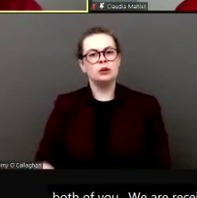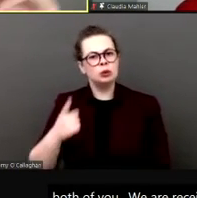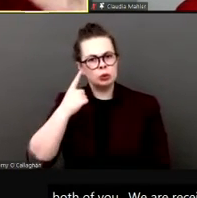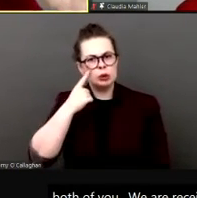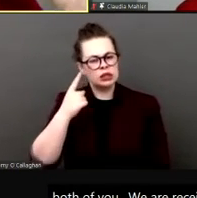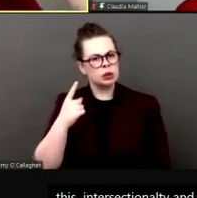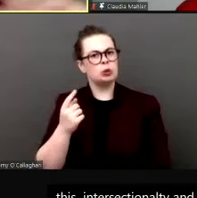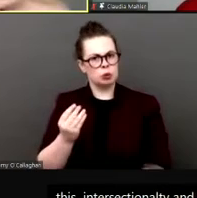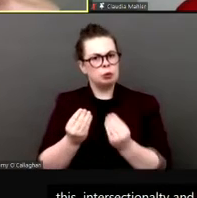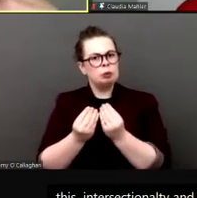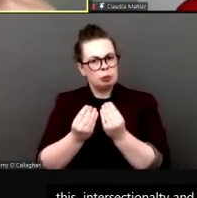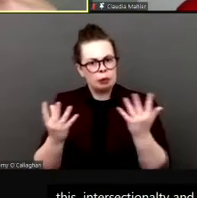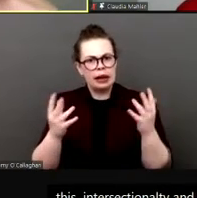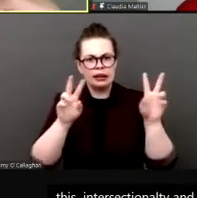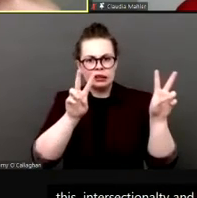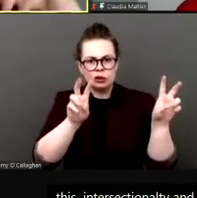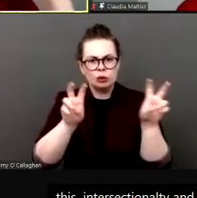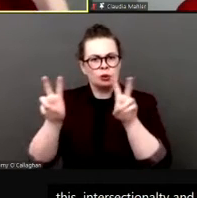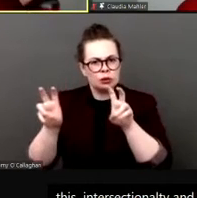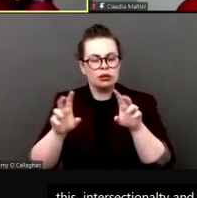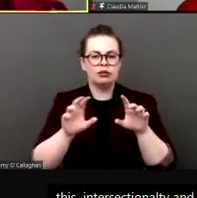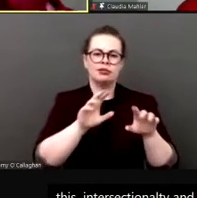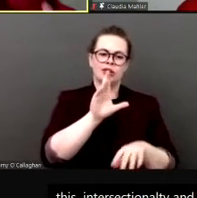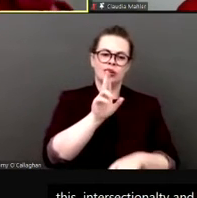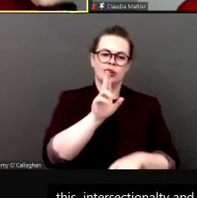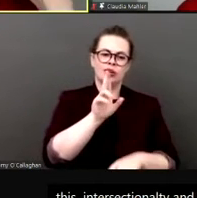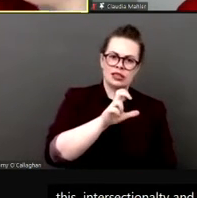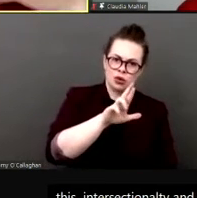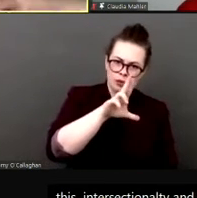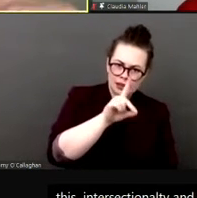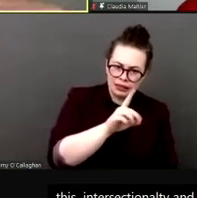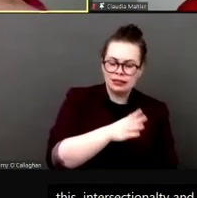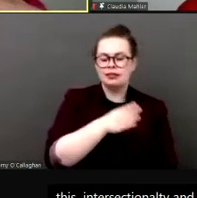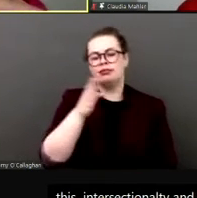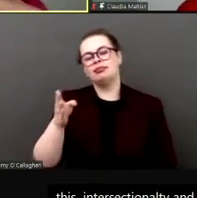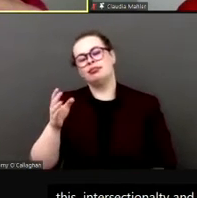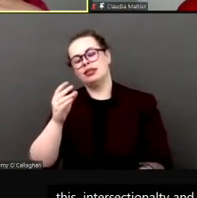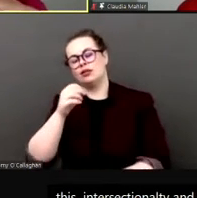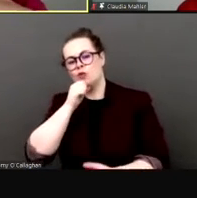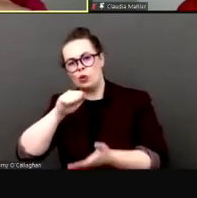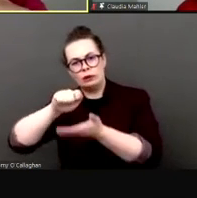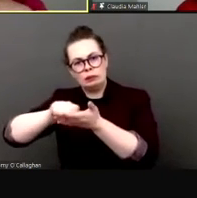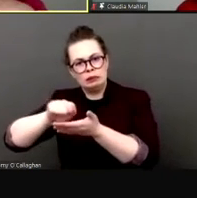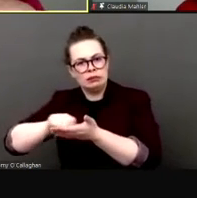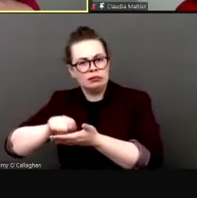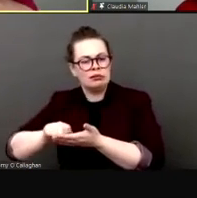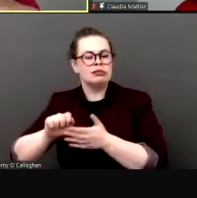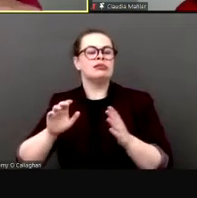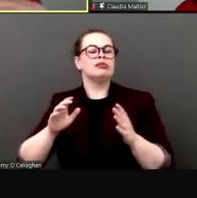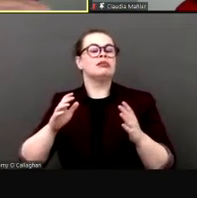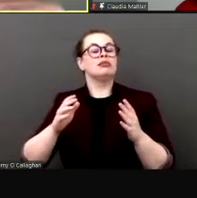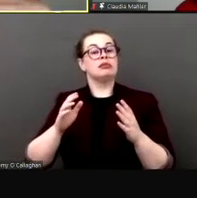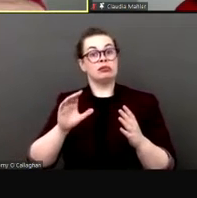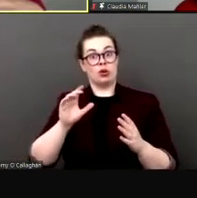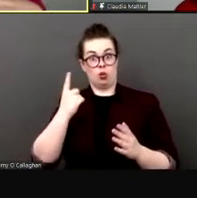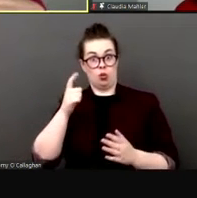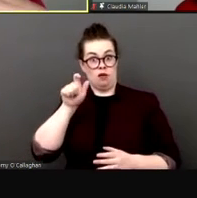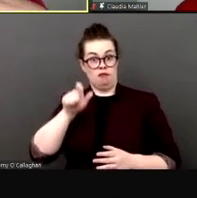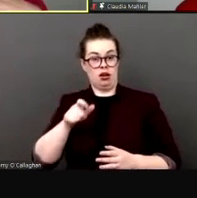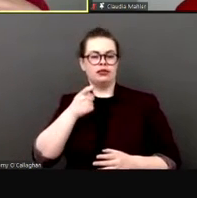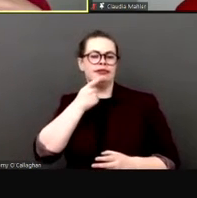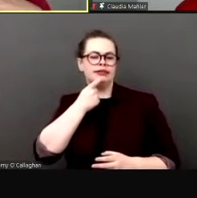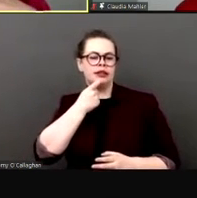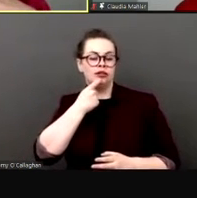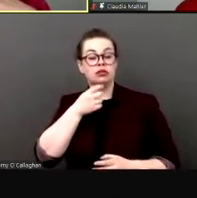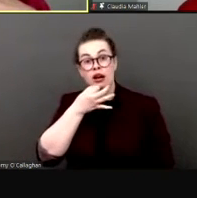convention. And a specific one is from Sanna Ahola from Finland, in terms of, should a